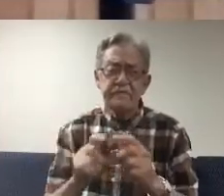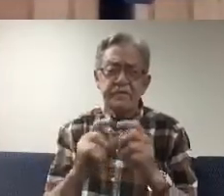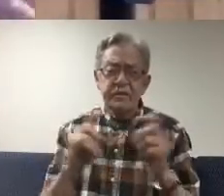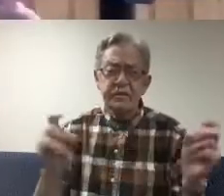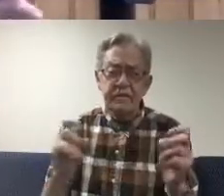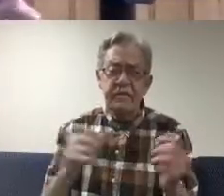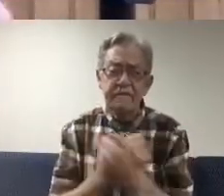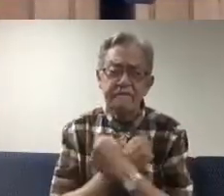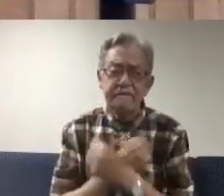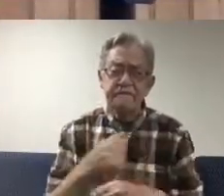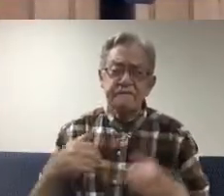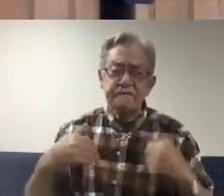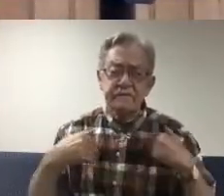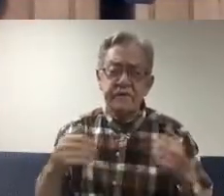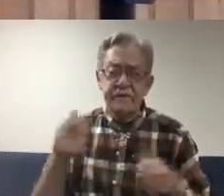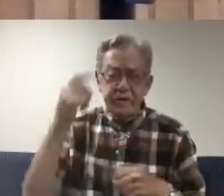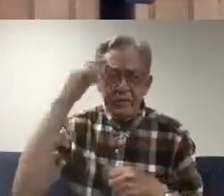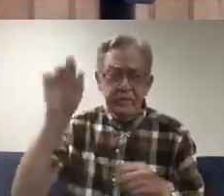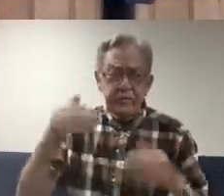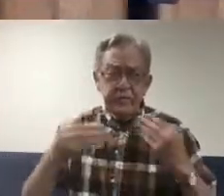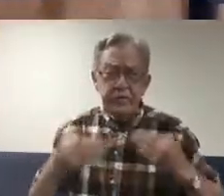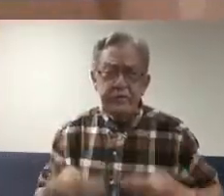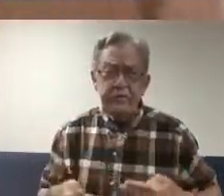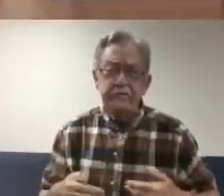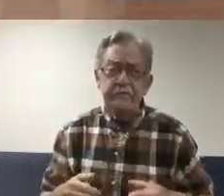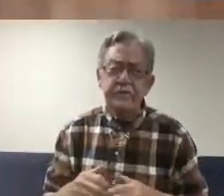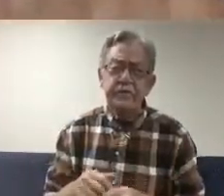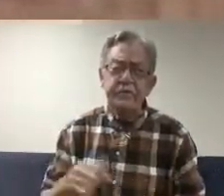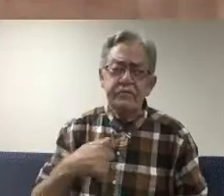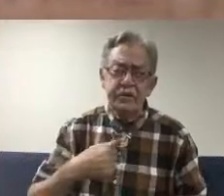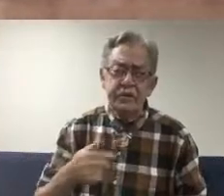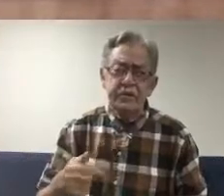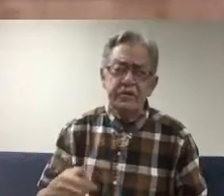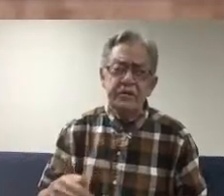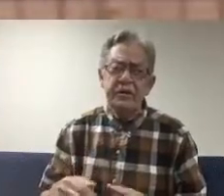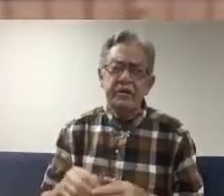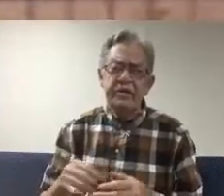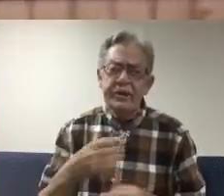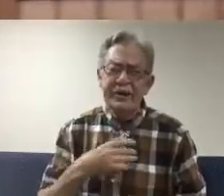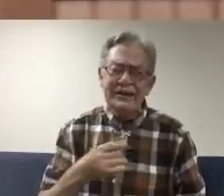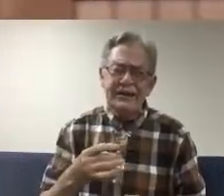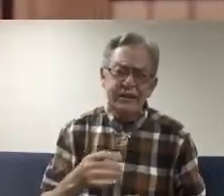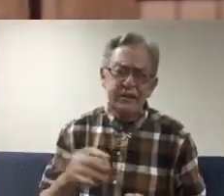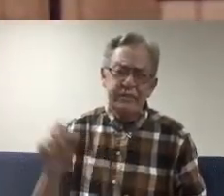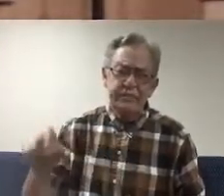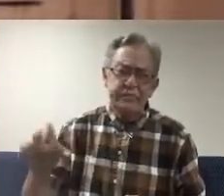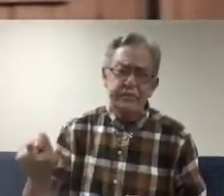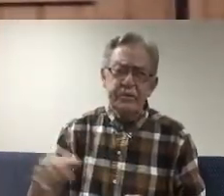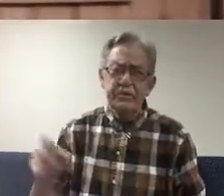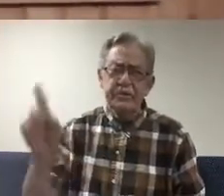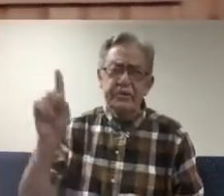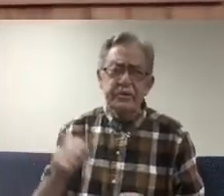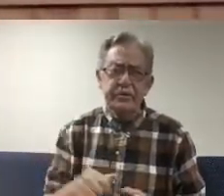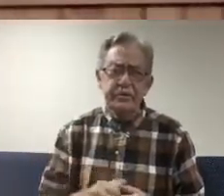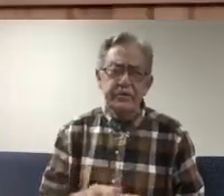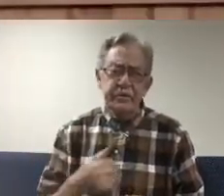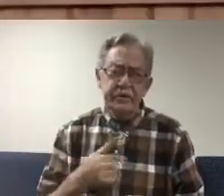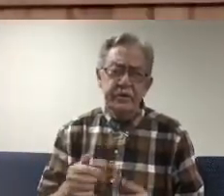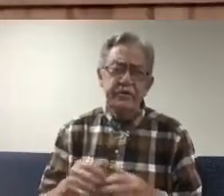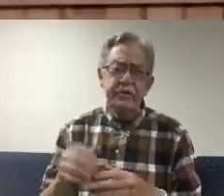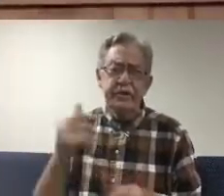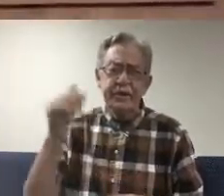once live, or some today do live, who continue to follow the course of this world, following the leadership of the prince of the power